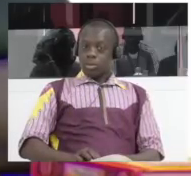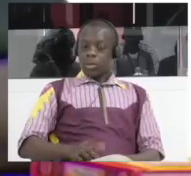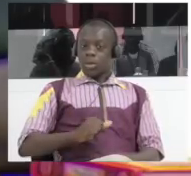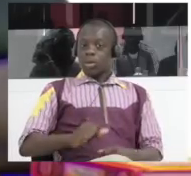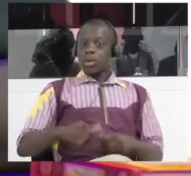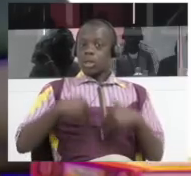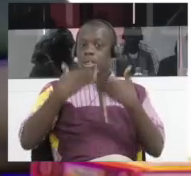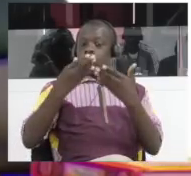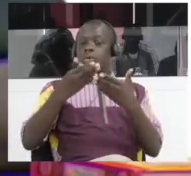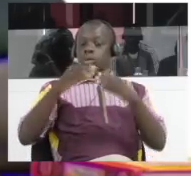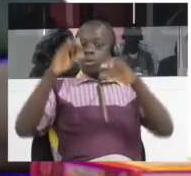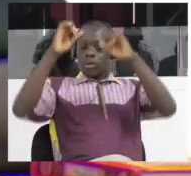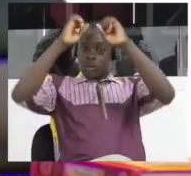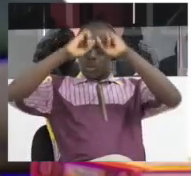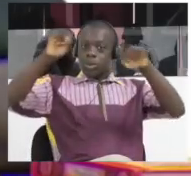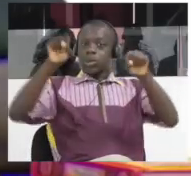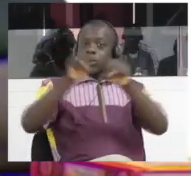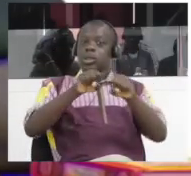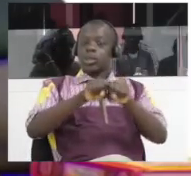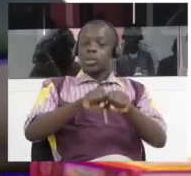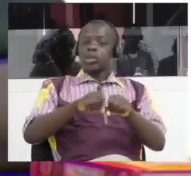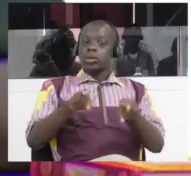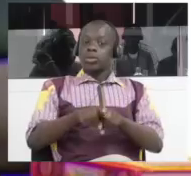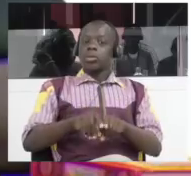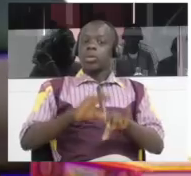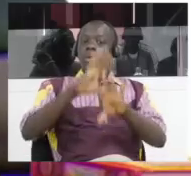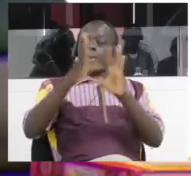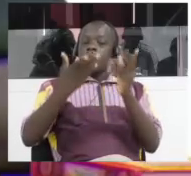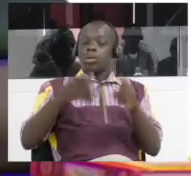our goodwill to the government of Senegal, and then our willingness